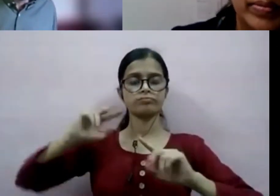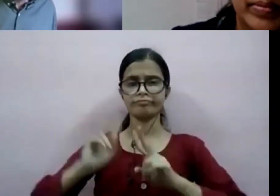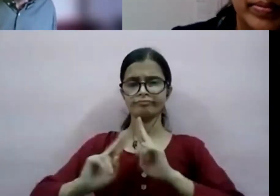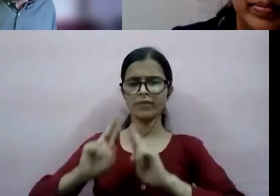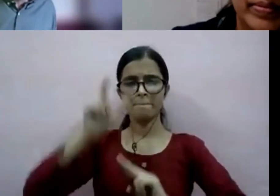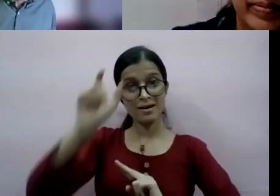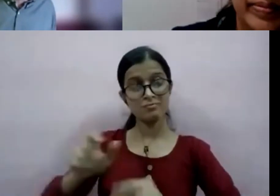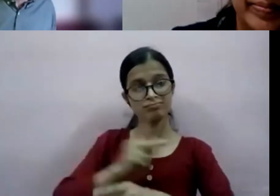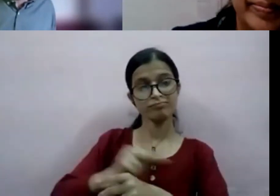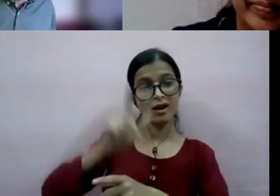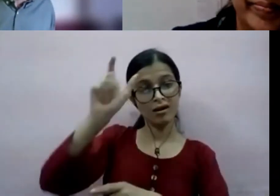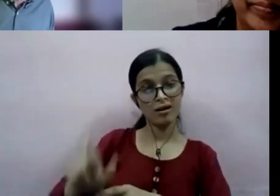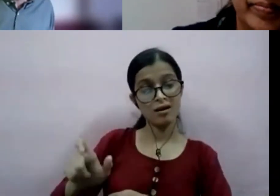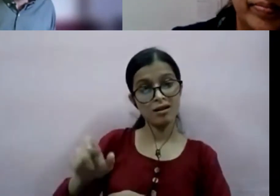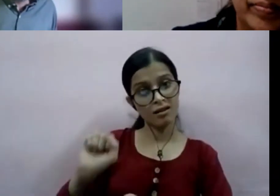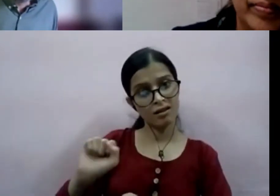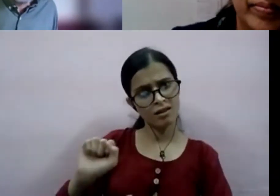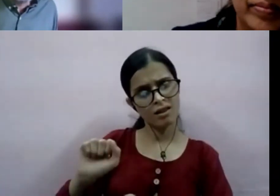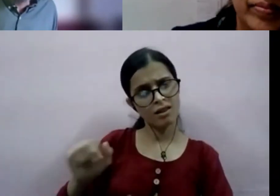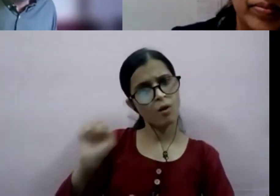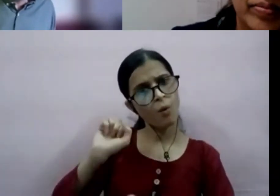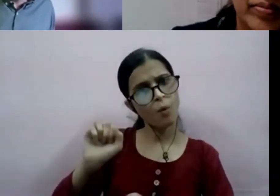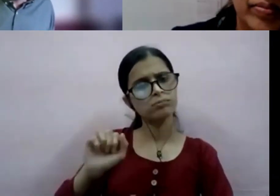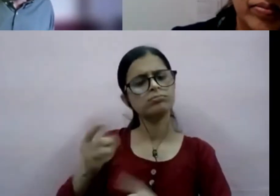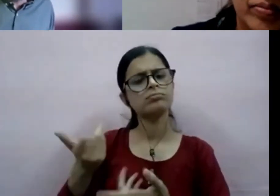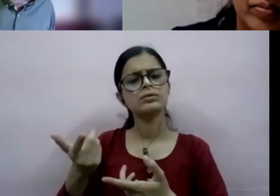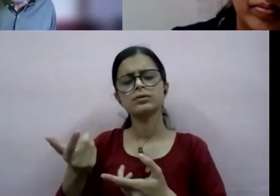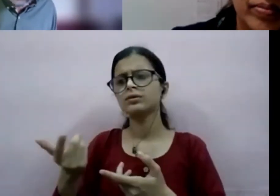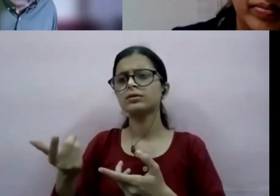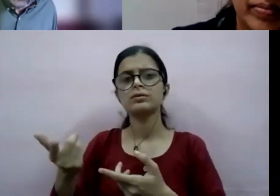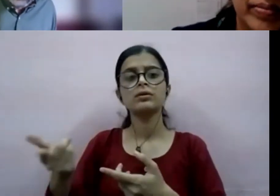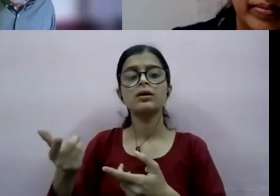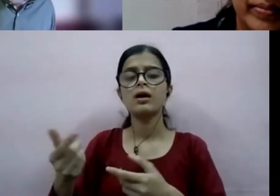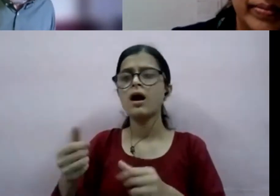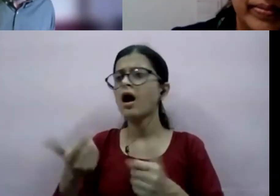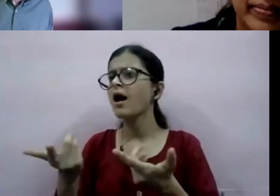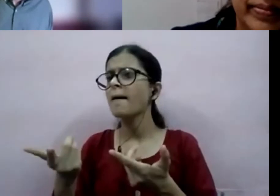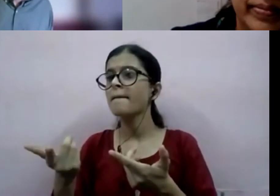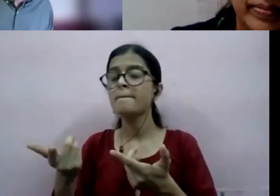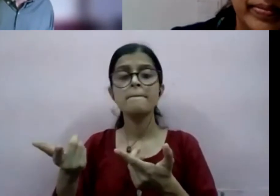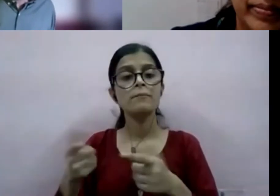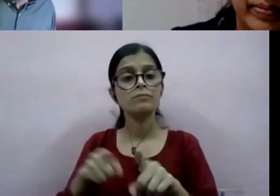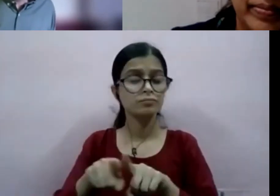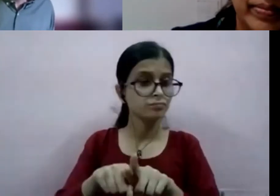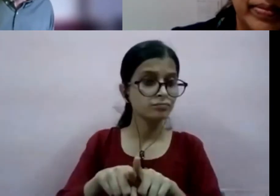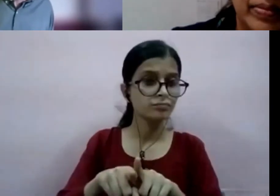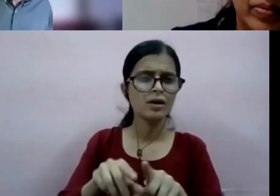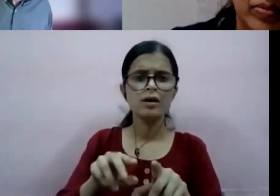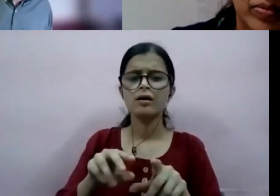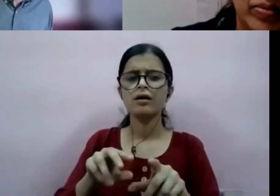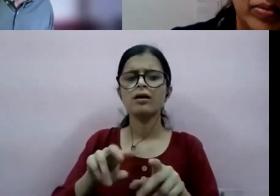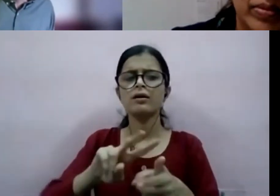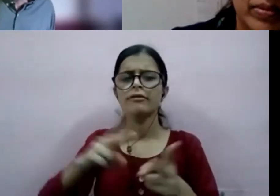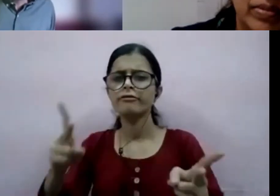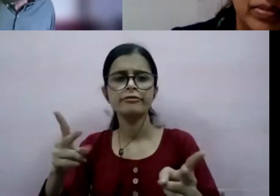to know as much about how you create impact or how you create, access as, say, somebody whose work is